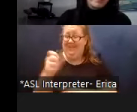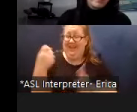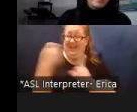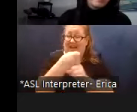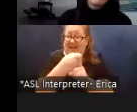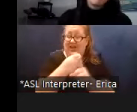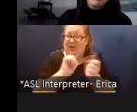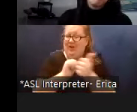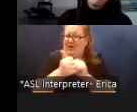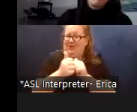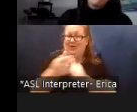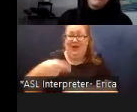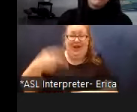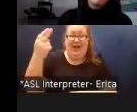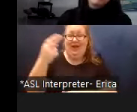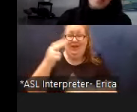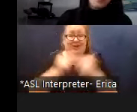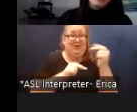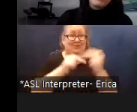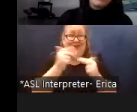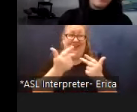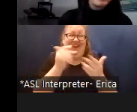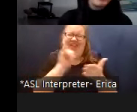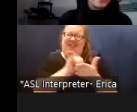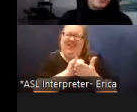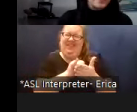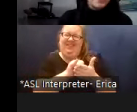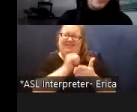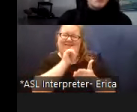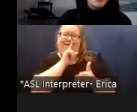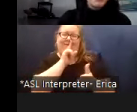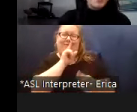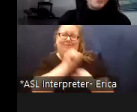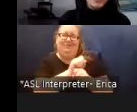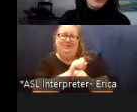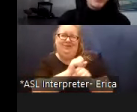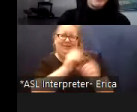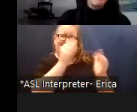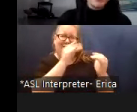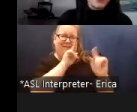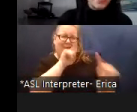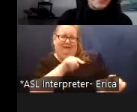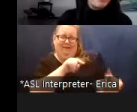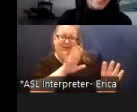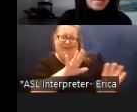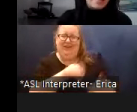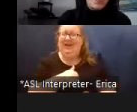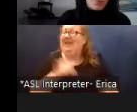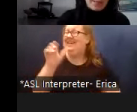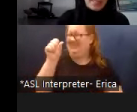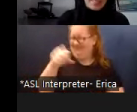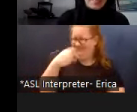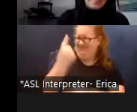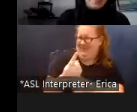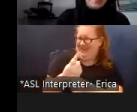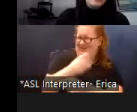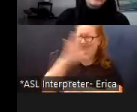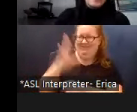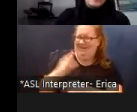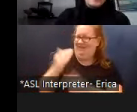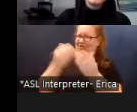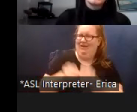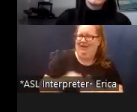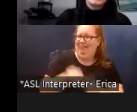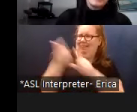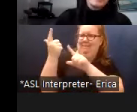seawall? Rhetorical question. Yeah, you can never eliminate risk.